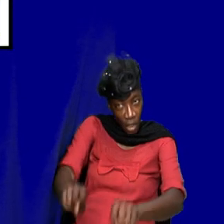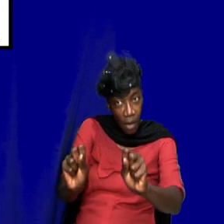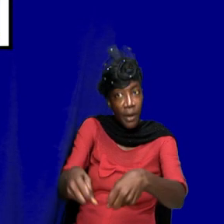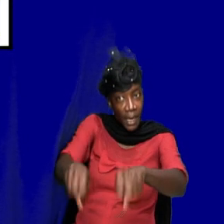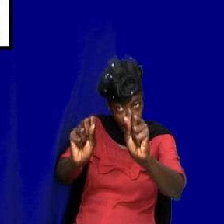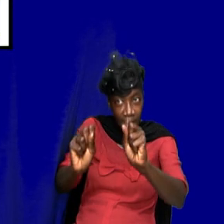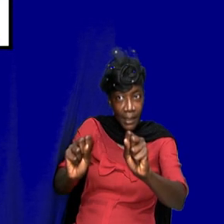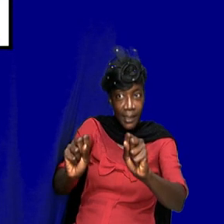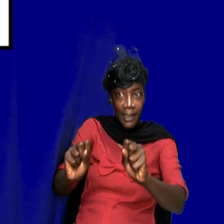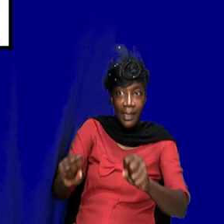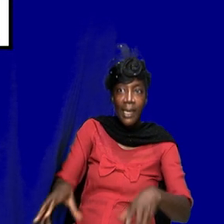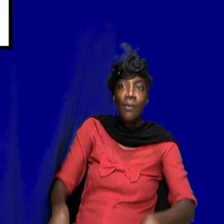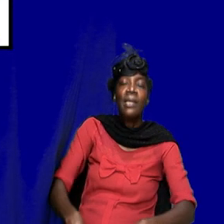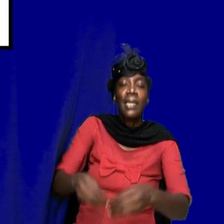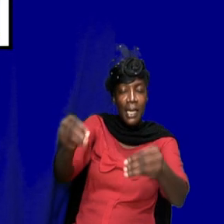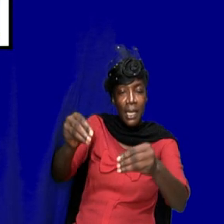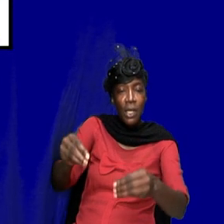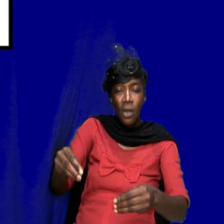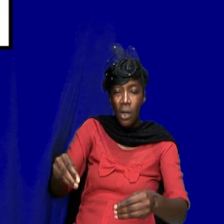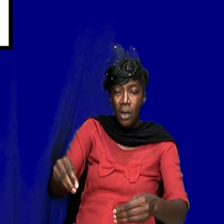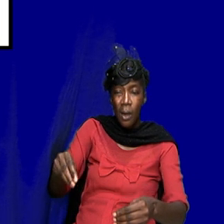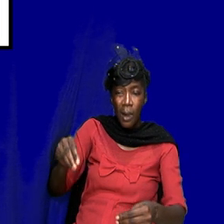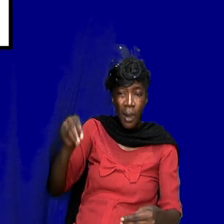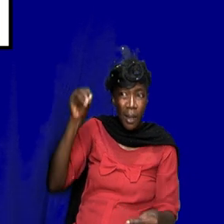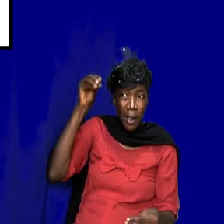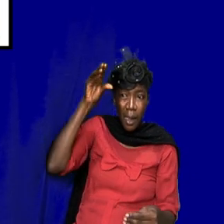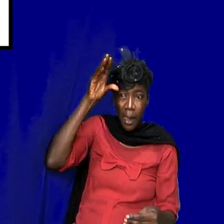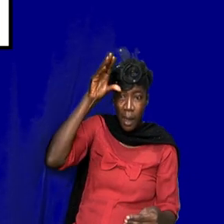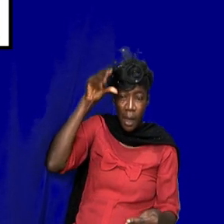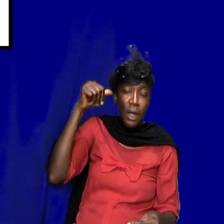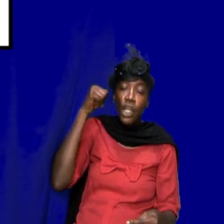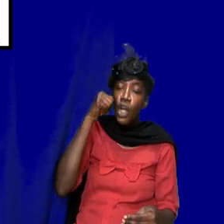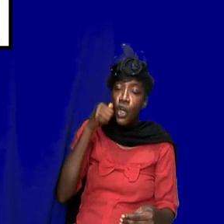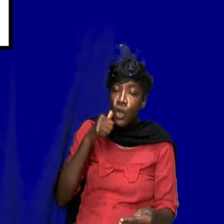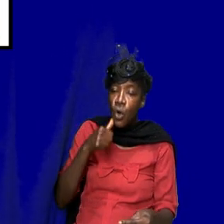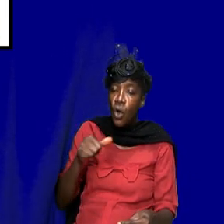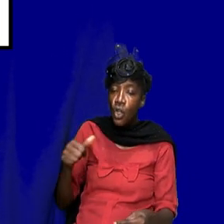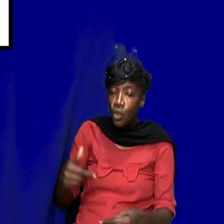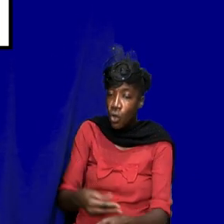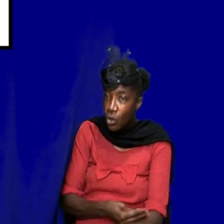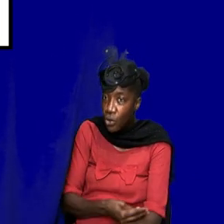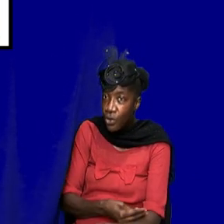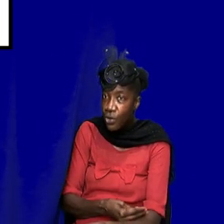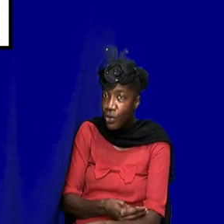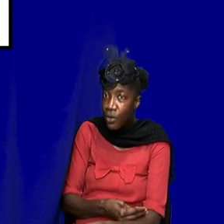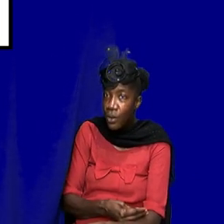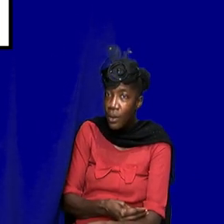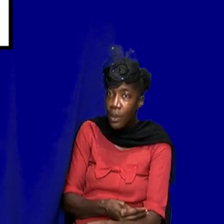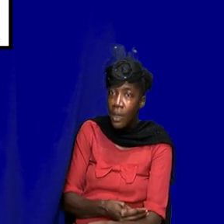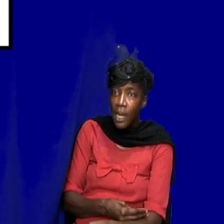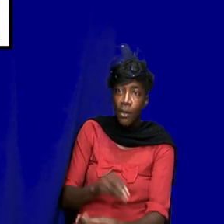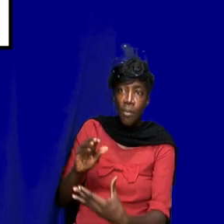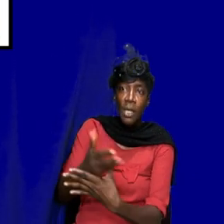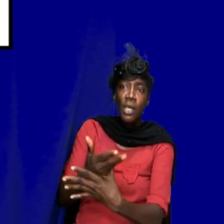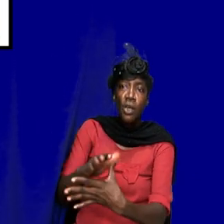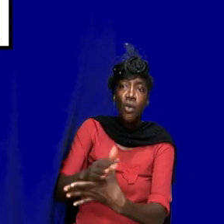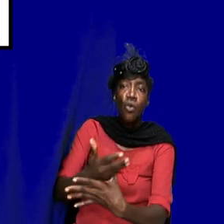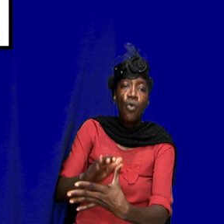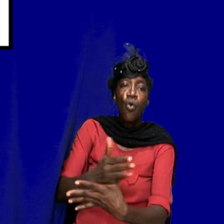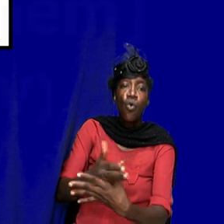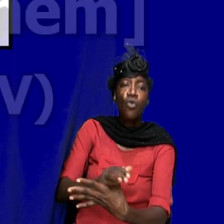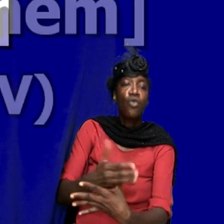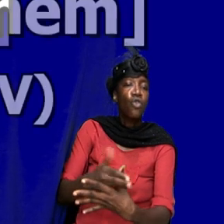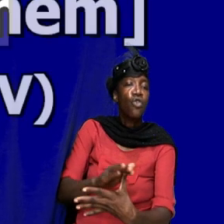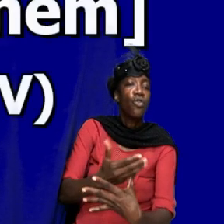And he will take her daughters to be confectionaries and to be cooks and to be